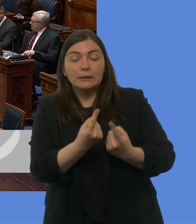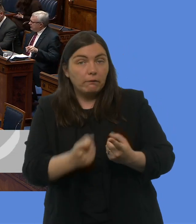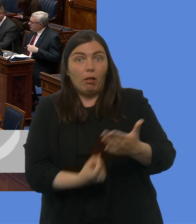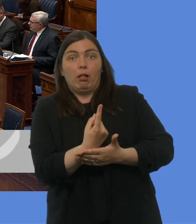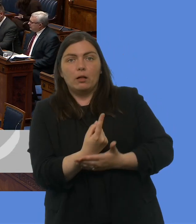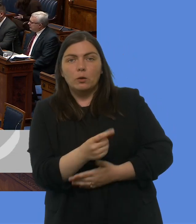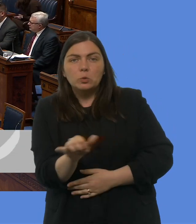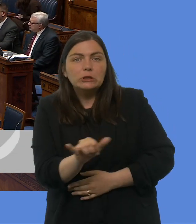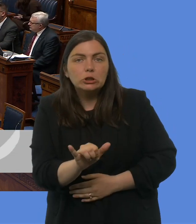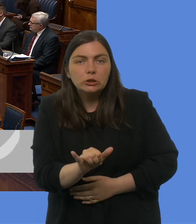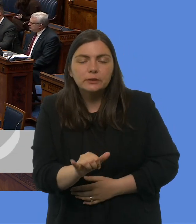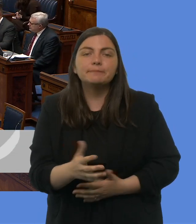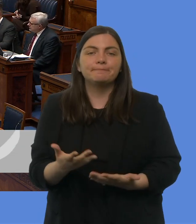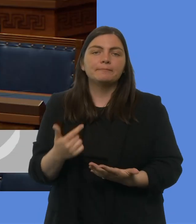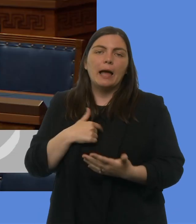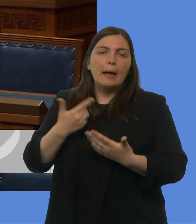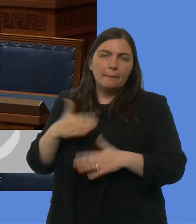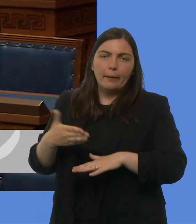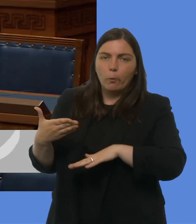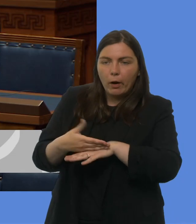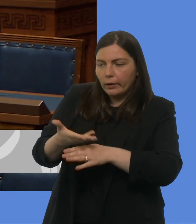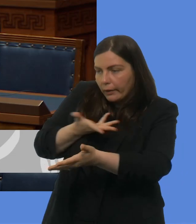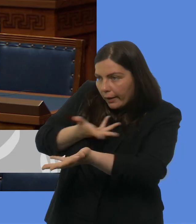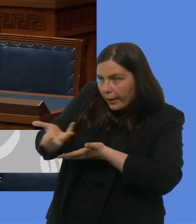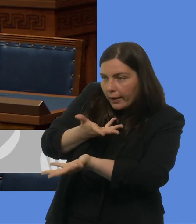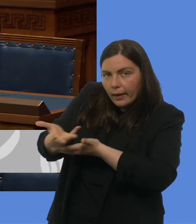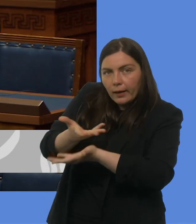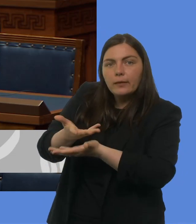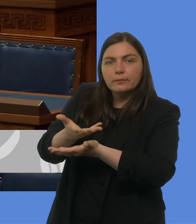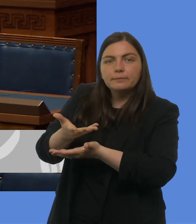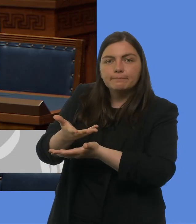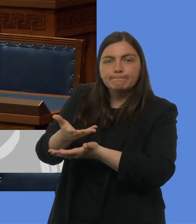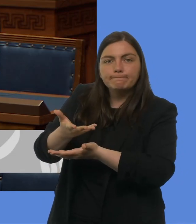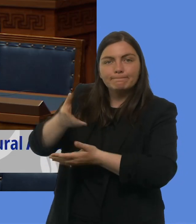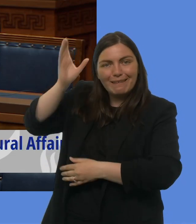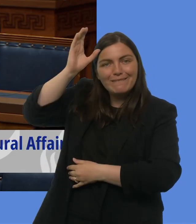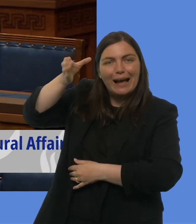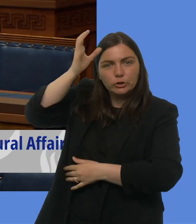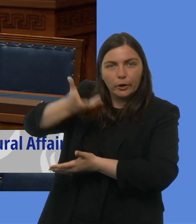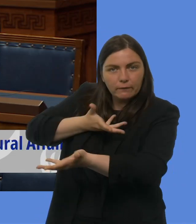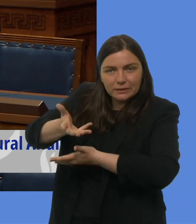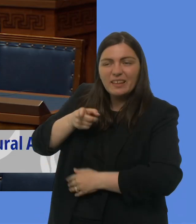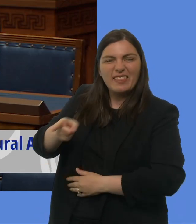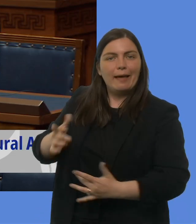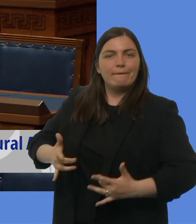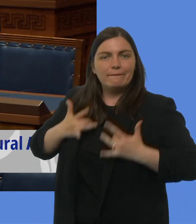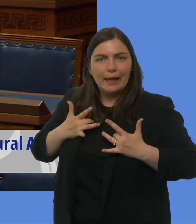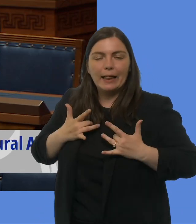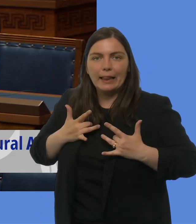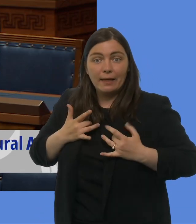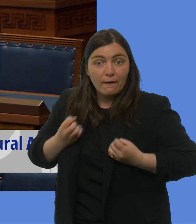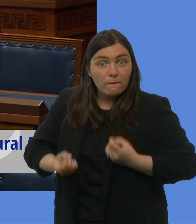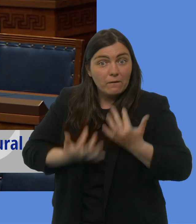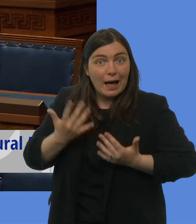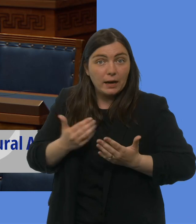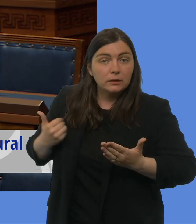So my engagement with the Northern Ireland Fire and Rescue Service has been that the overwhelming majority of these have been deliberately set. It's only by the grace of God that no